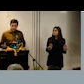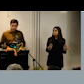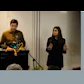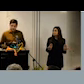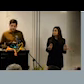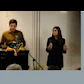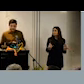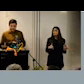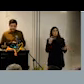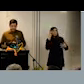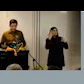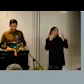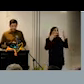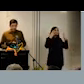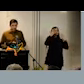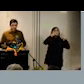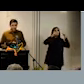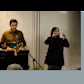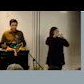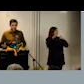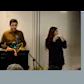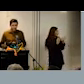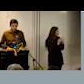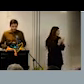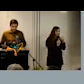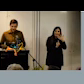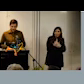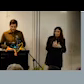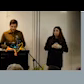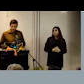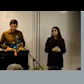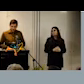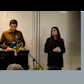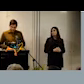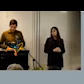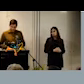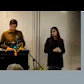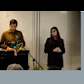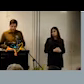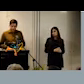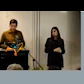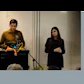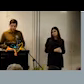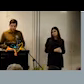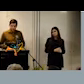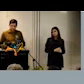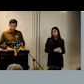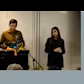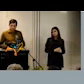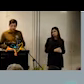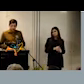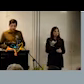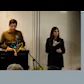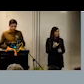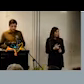he may dream of fantastic things that are happening to him, but there are also things going on that